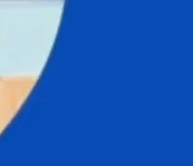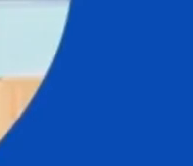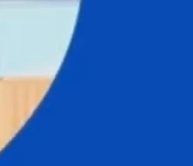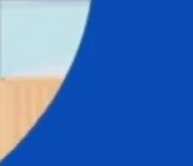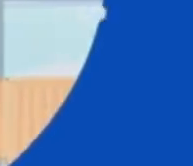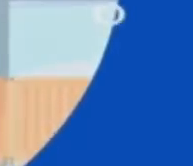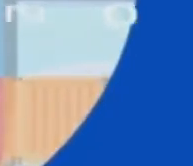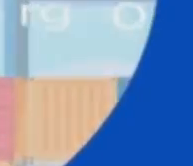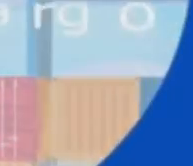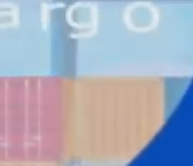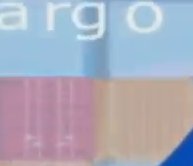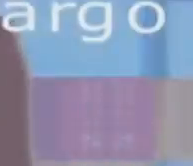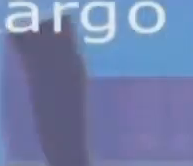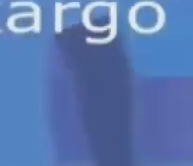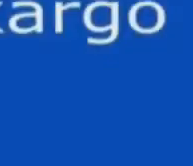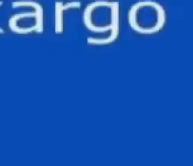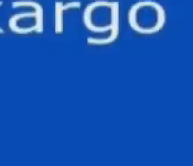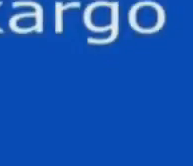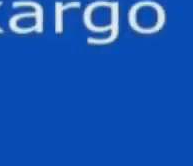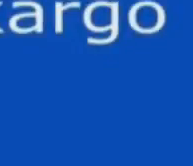discover more, visit me at